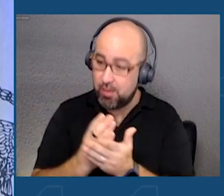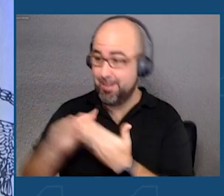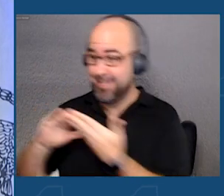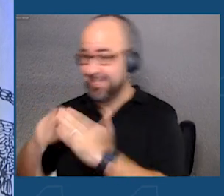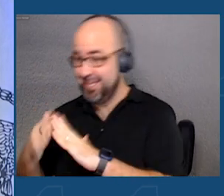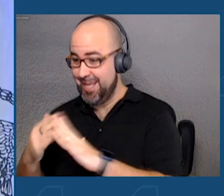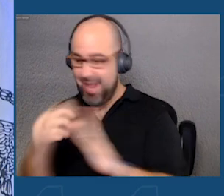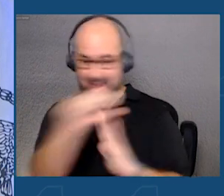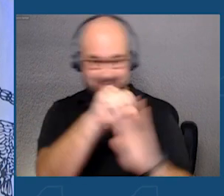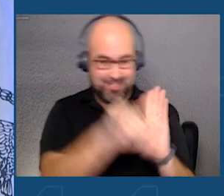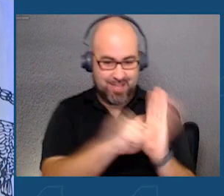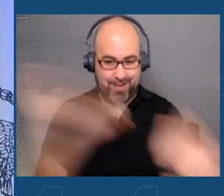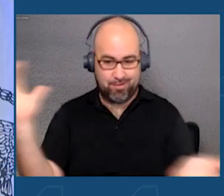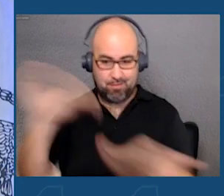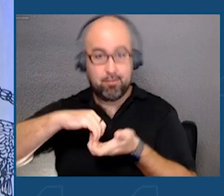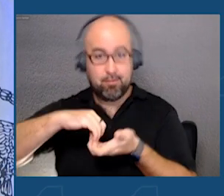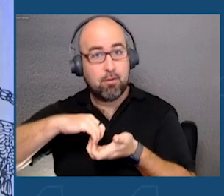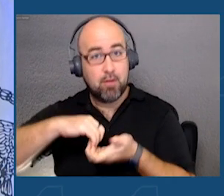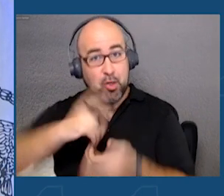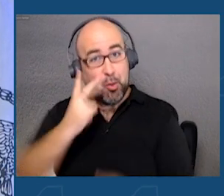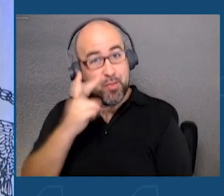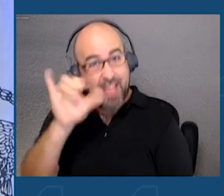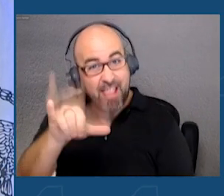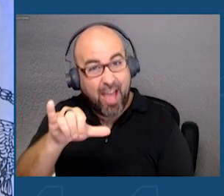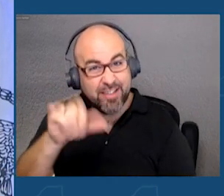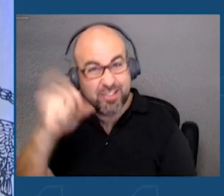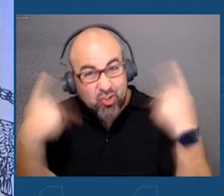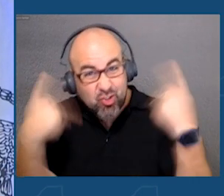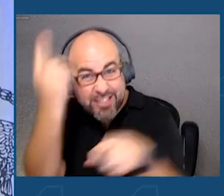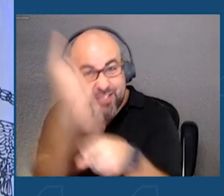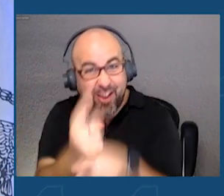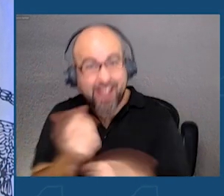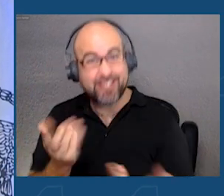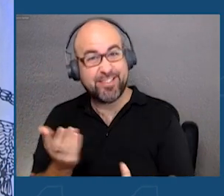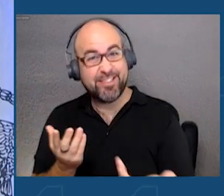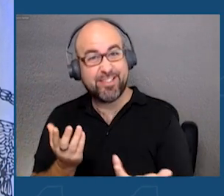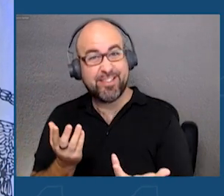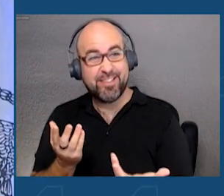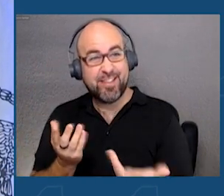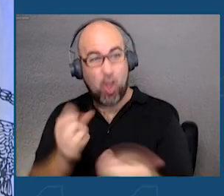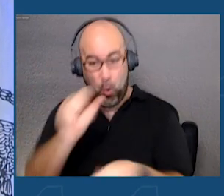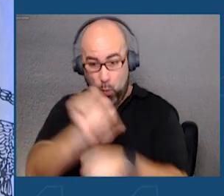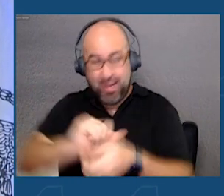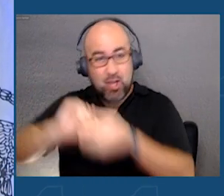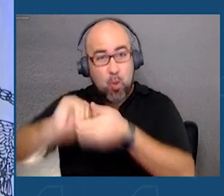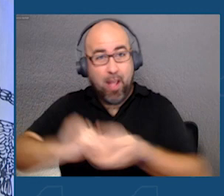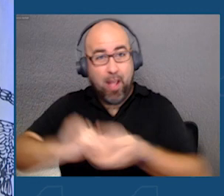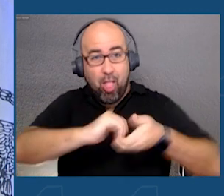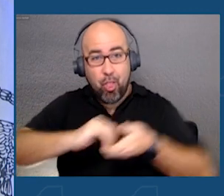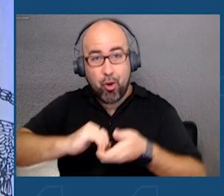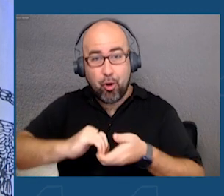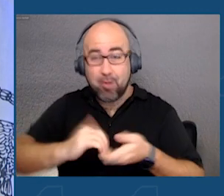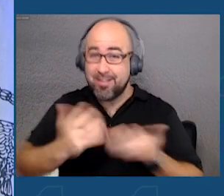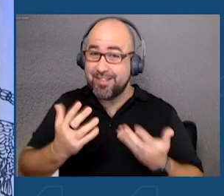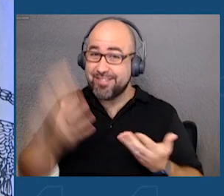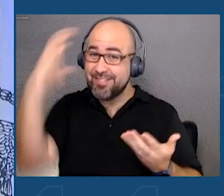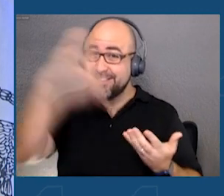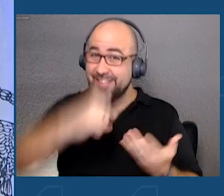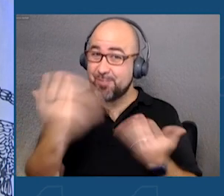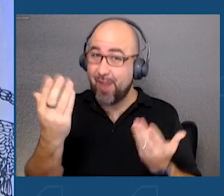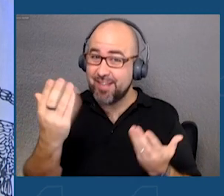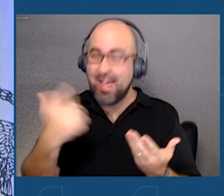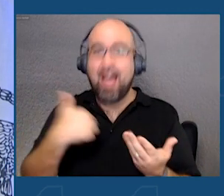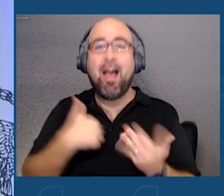that? See how crazy that is? Working together, because guess what? I represent the